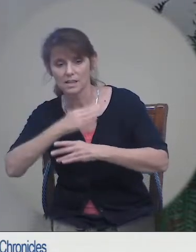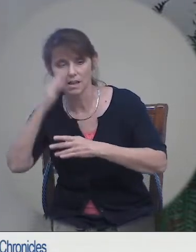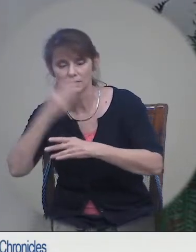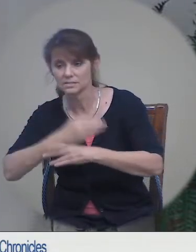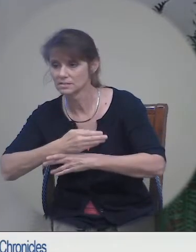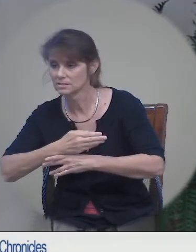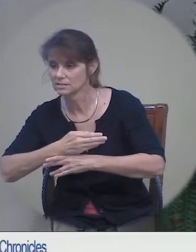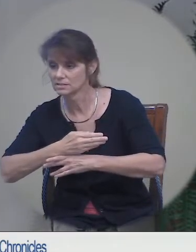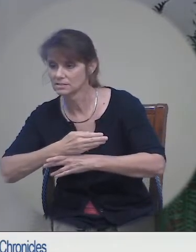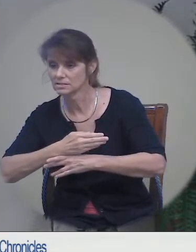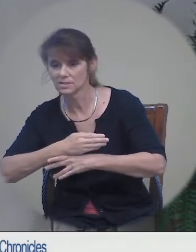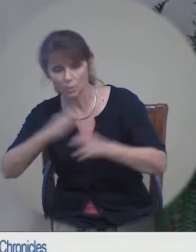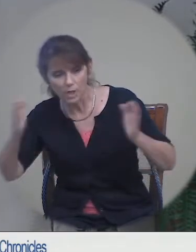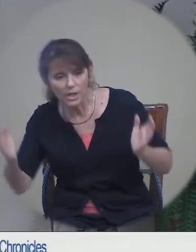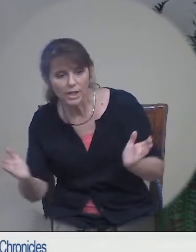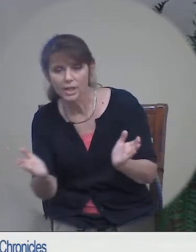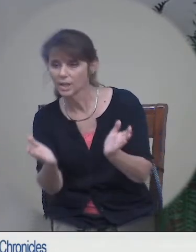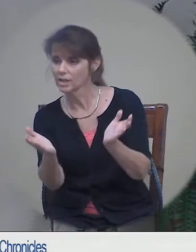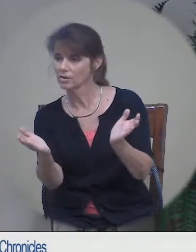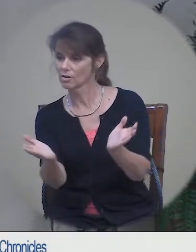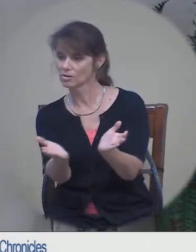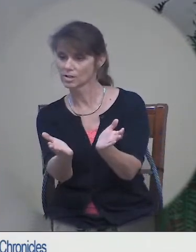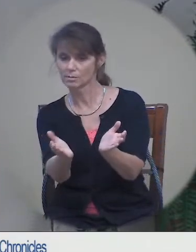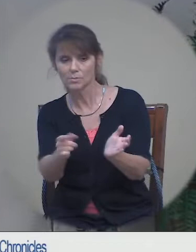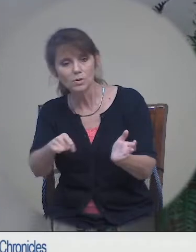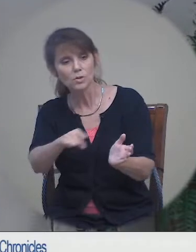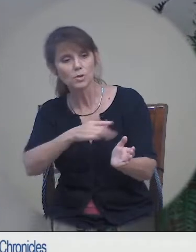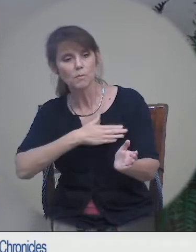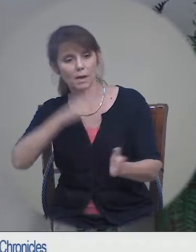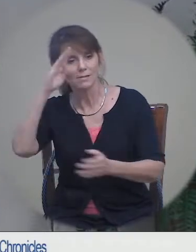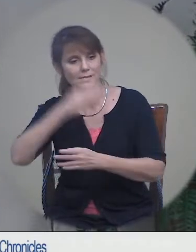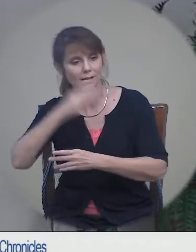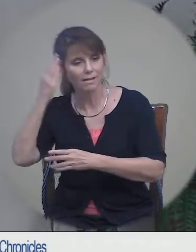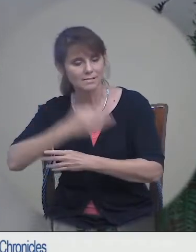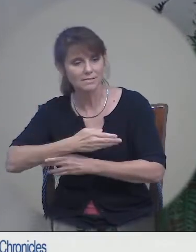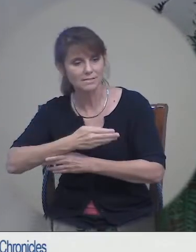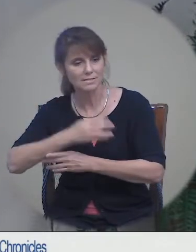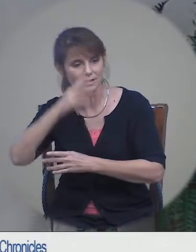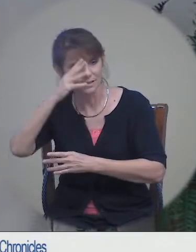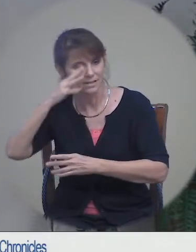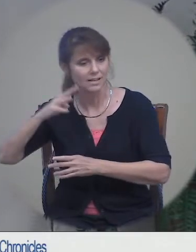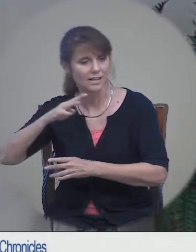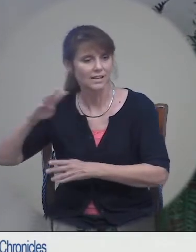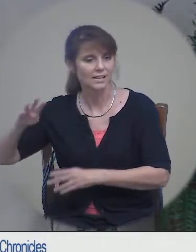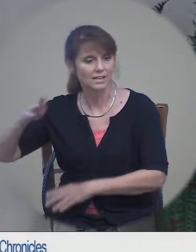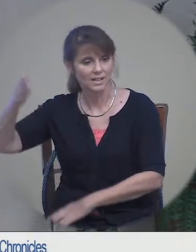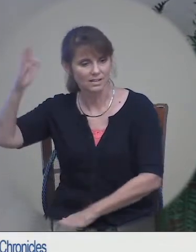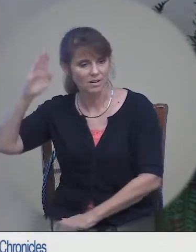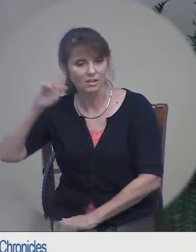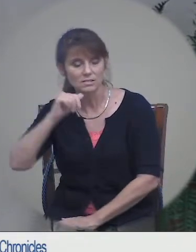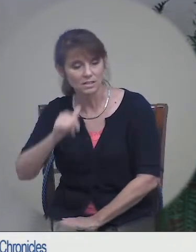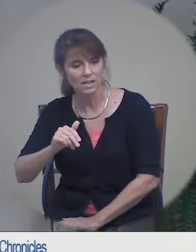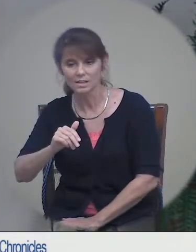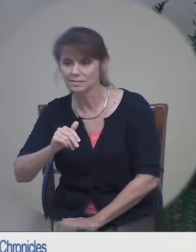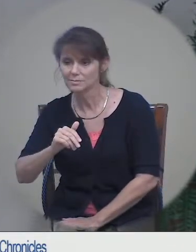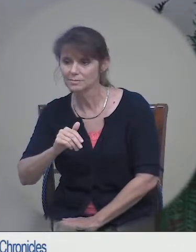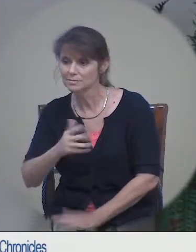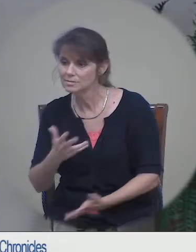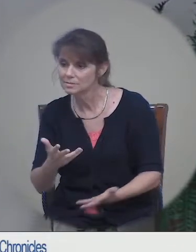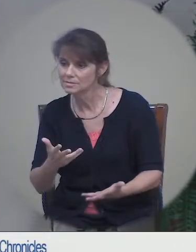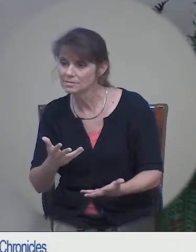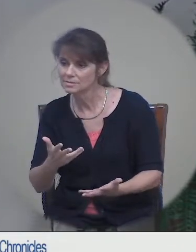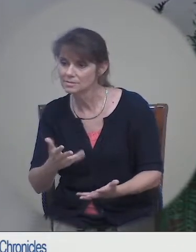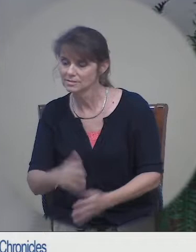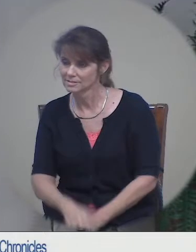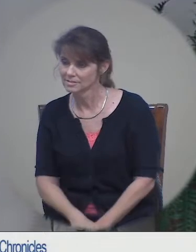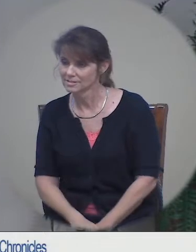change. Sons, do not be negligent. As a father pleading to someone. I think that is